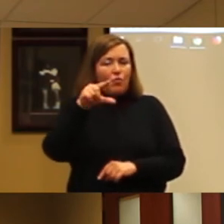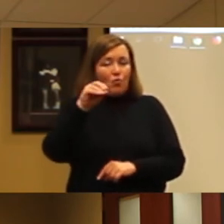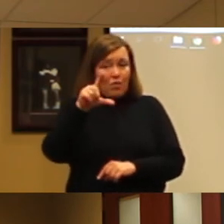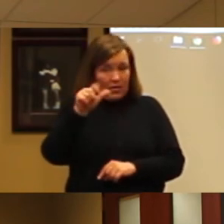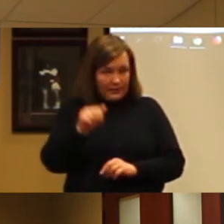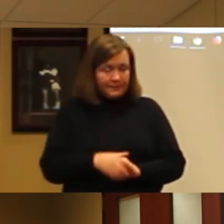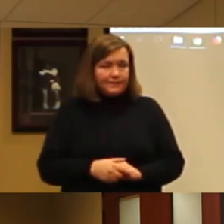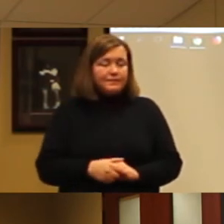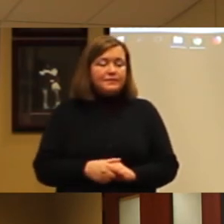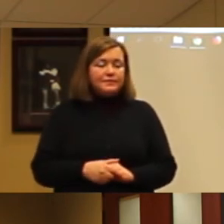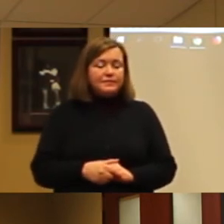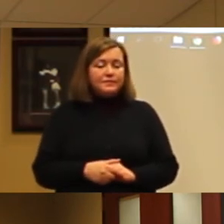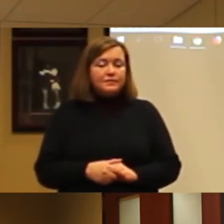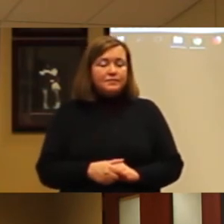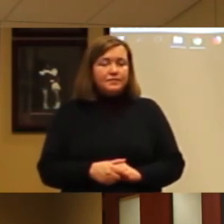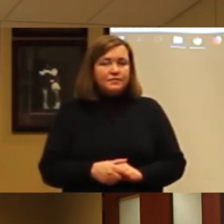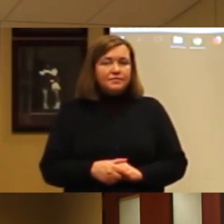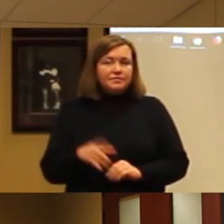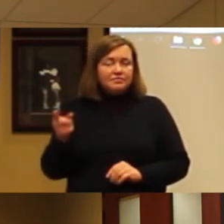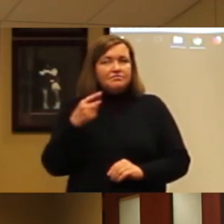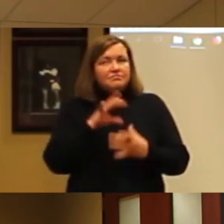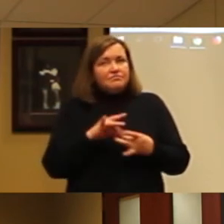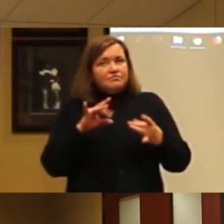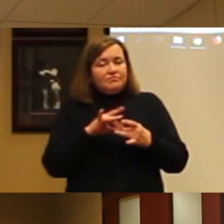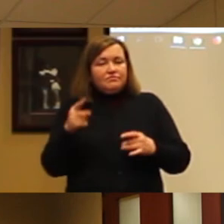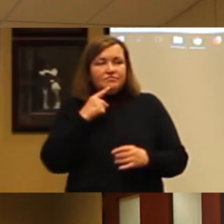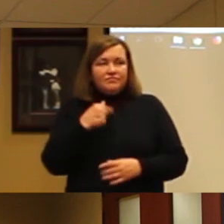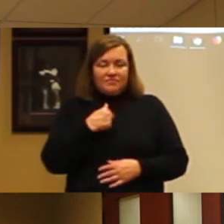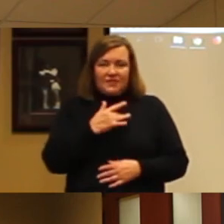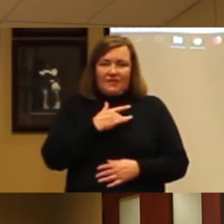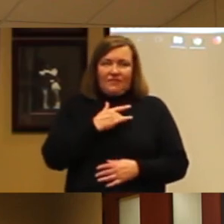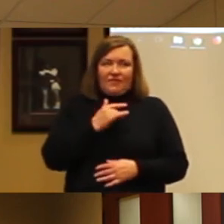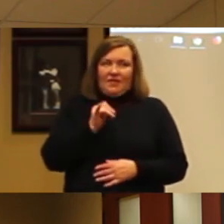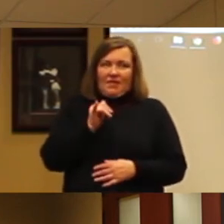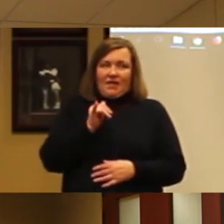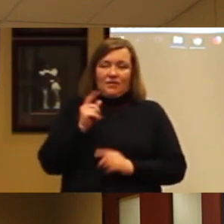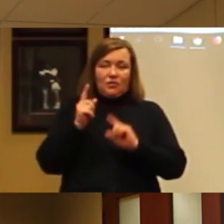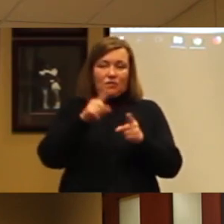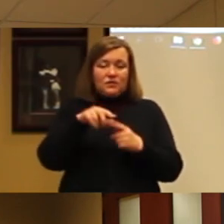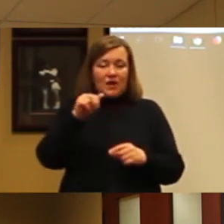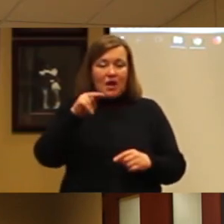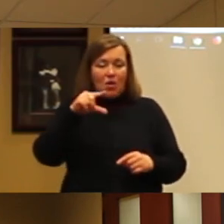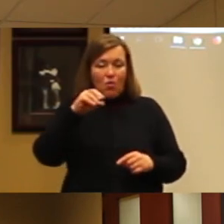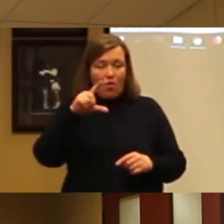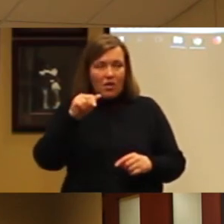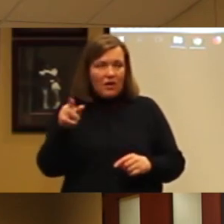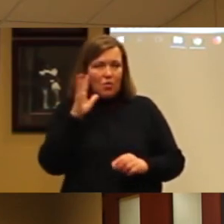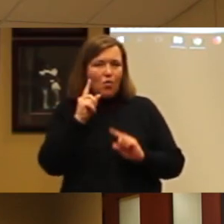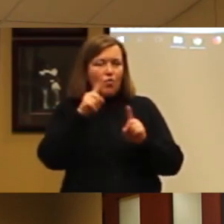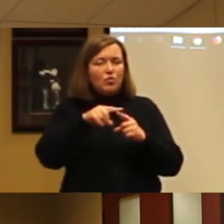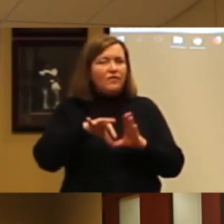He says that he felt like Garvey, that going to Angola, he was going to find